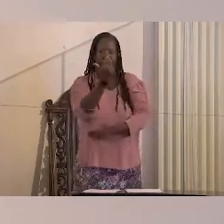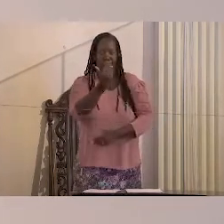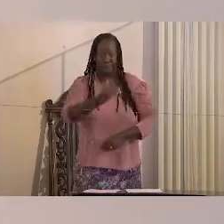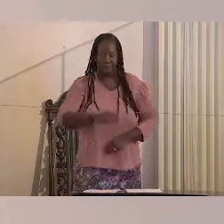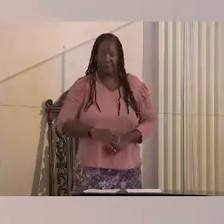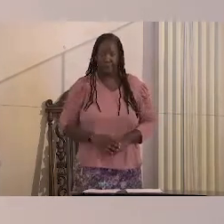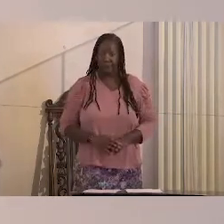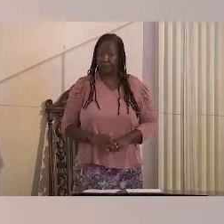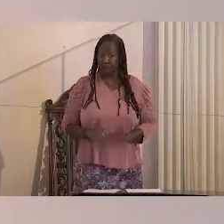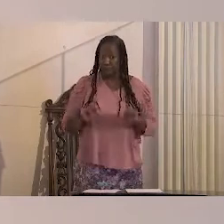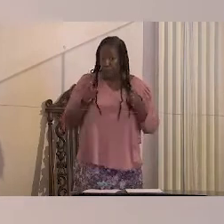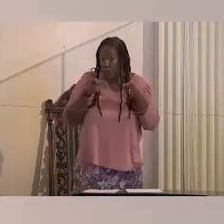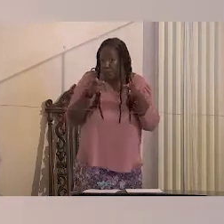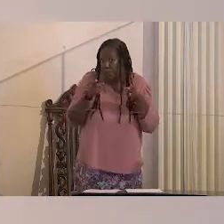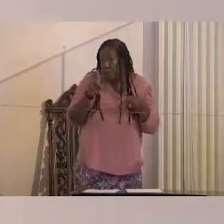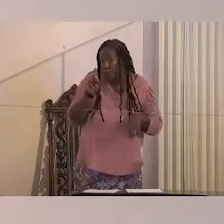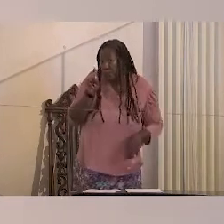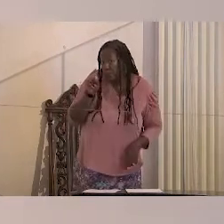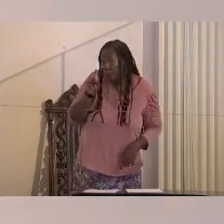And you?